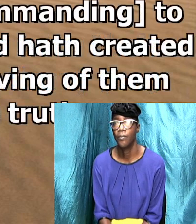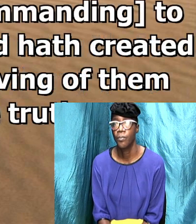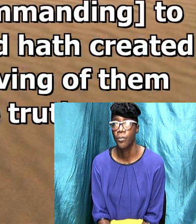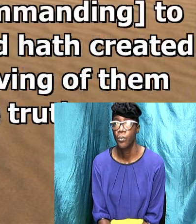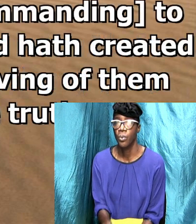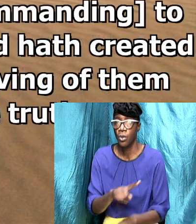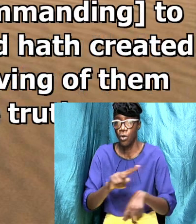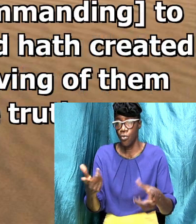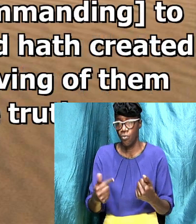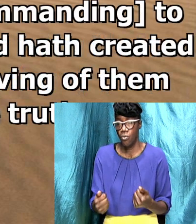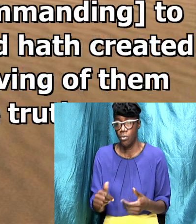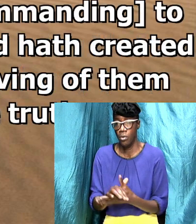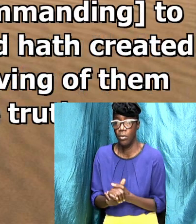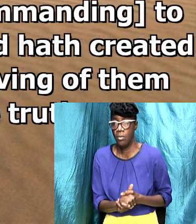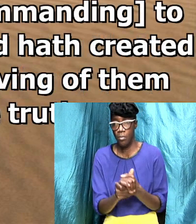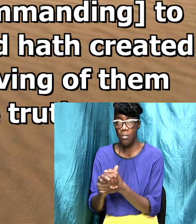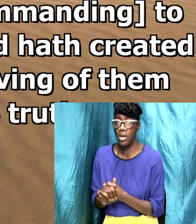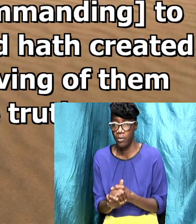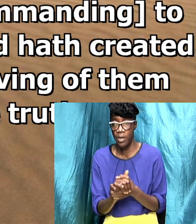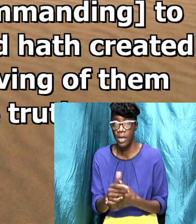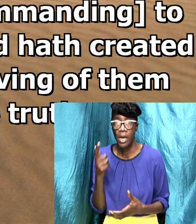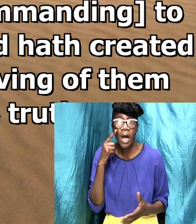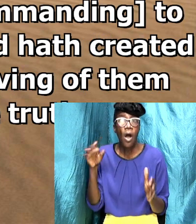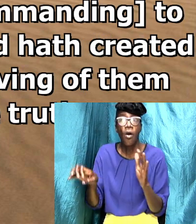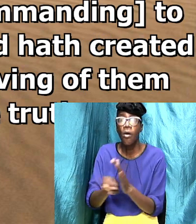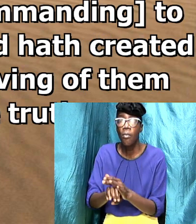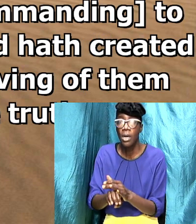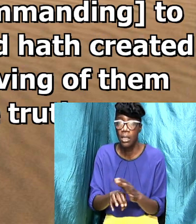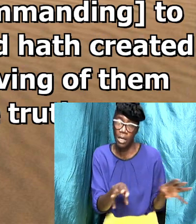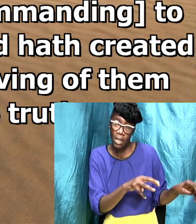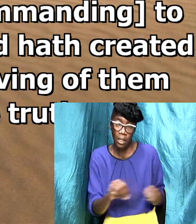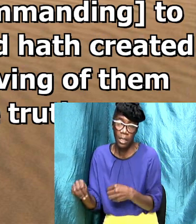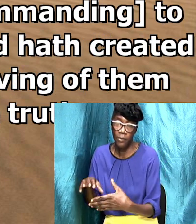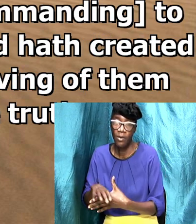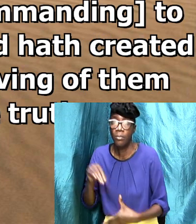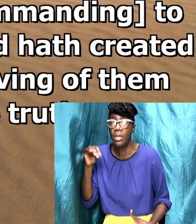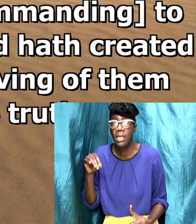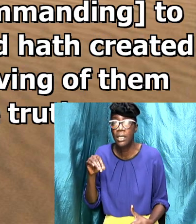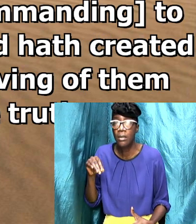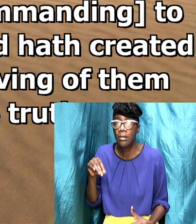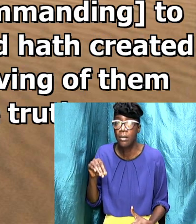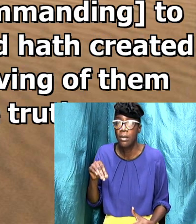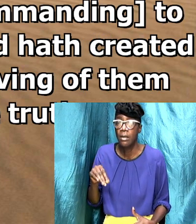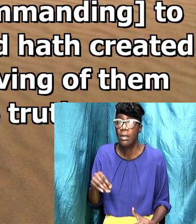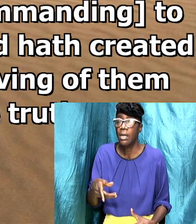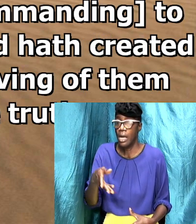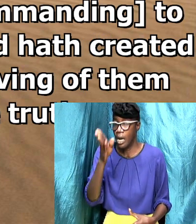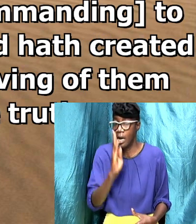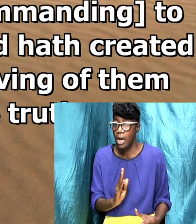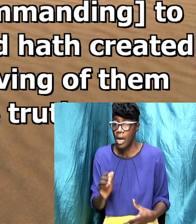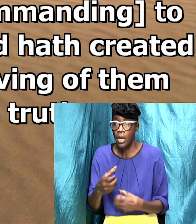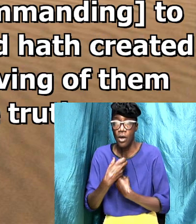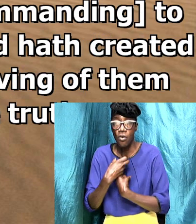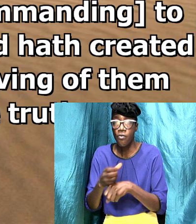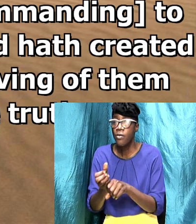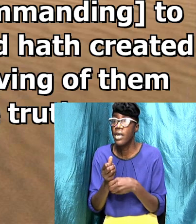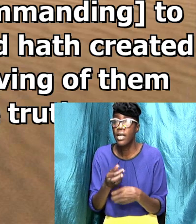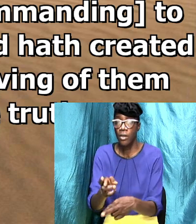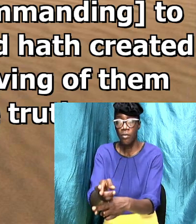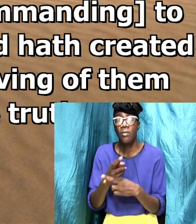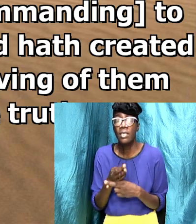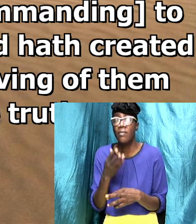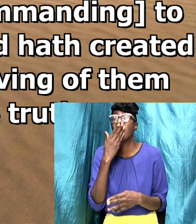Forbidding to marry and commanding to abstain from meats which God had created to be received